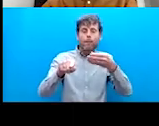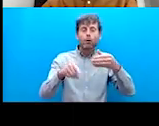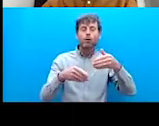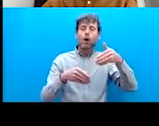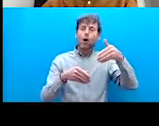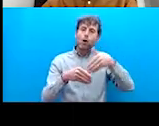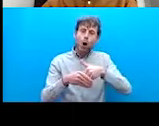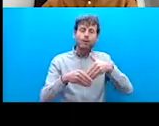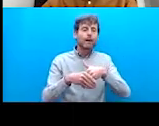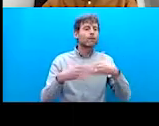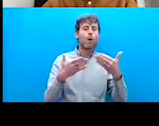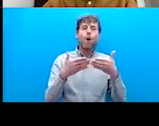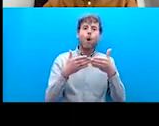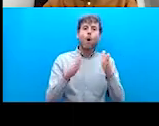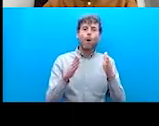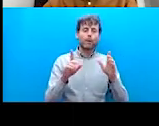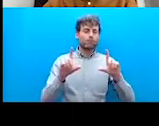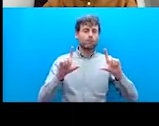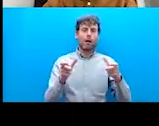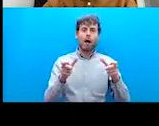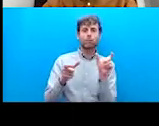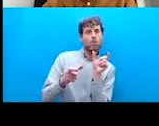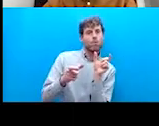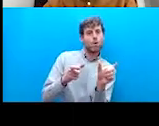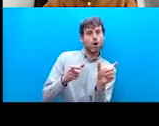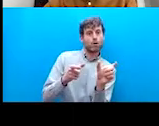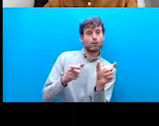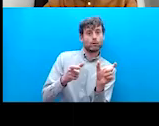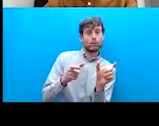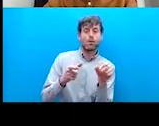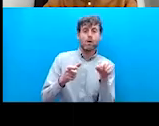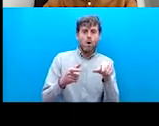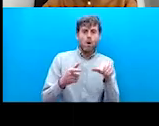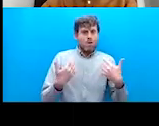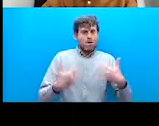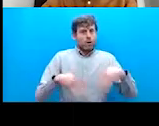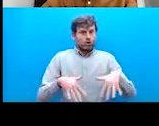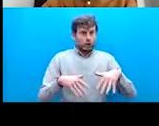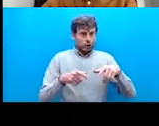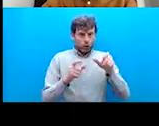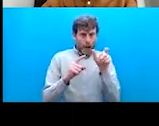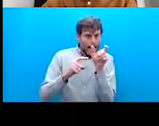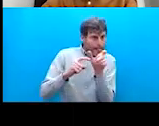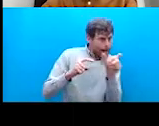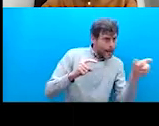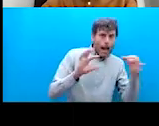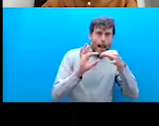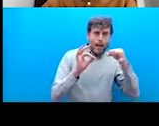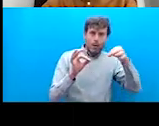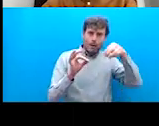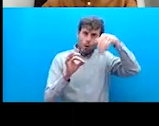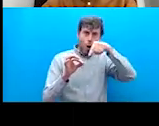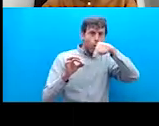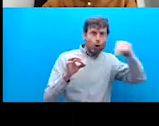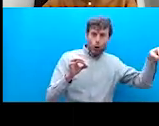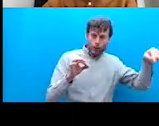for example, in the presence of rich linguistic or non-linguistic context. Now, in those cases, relational